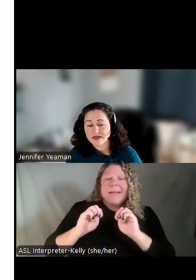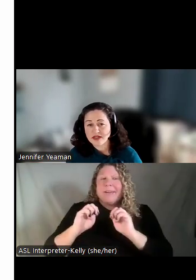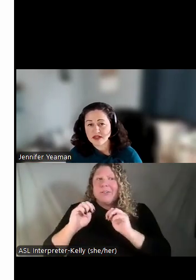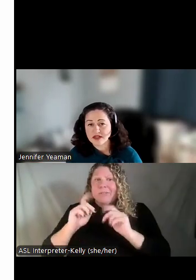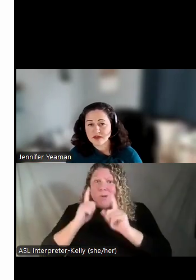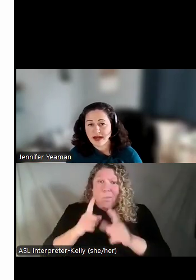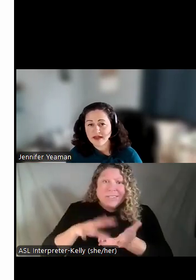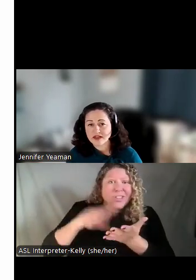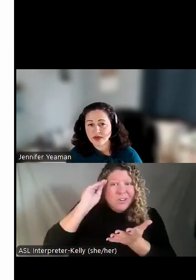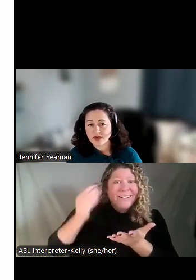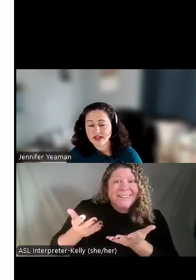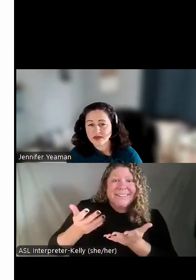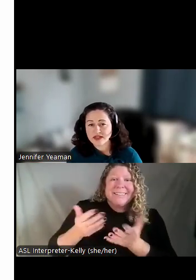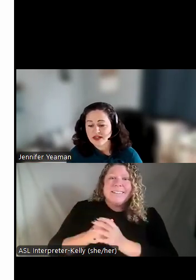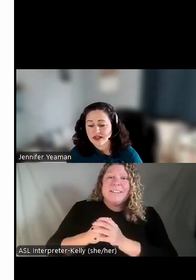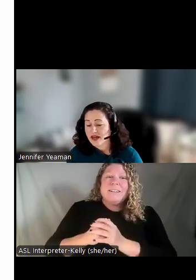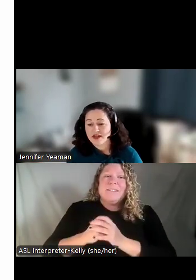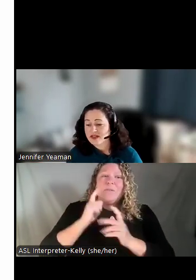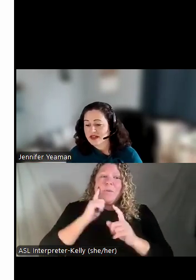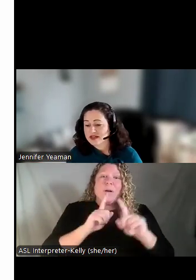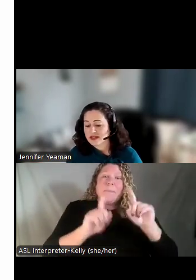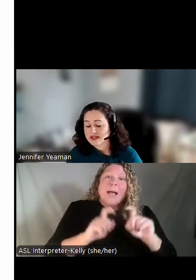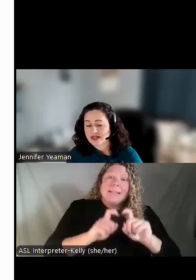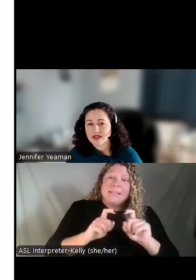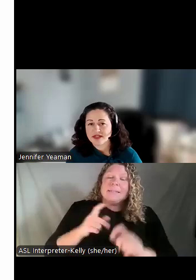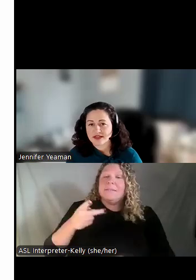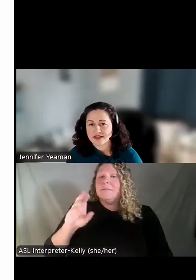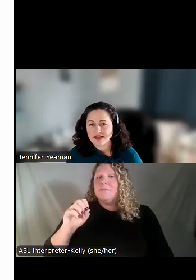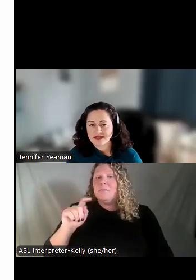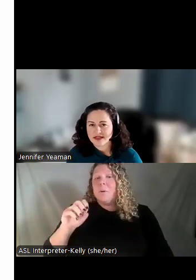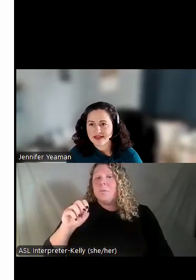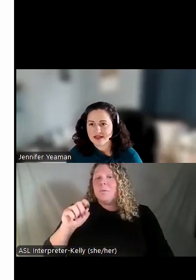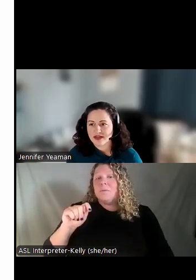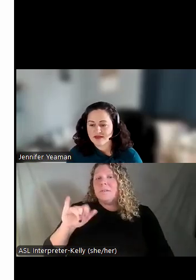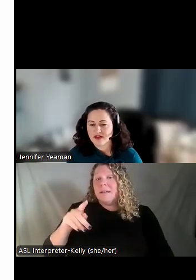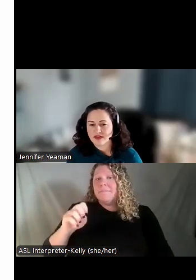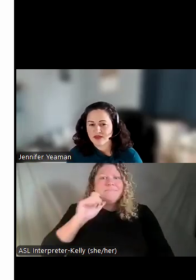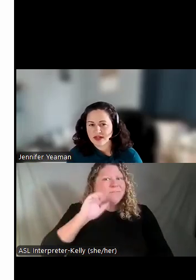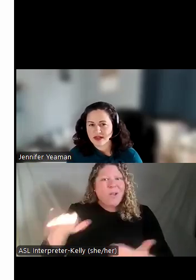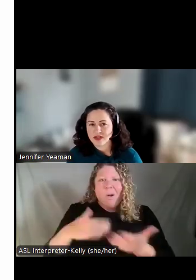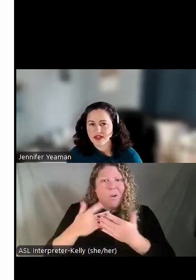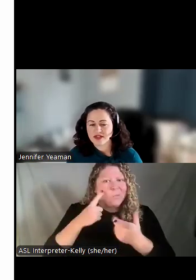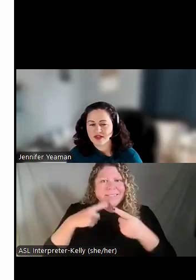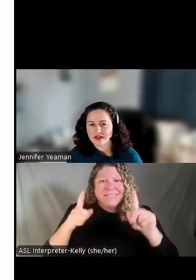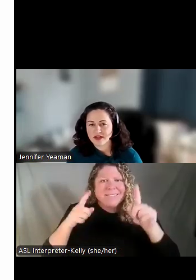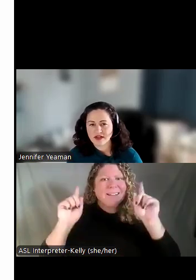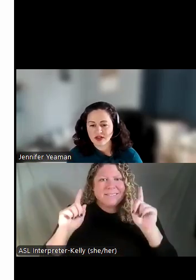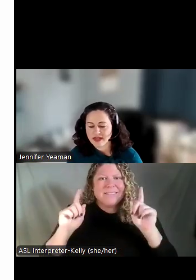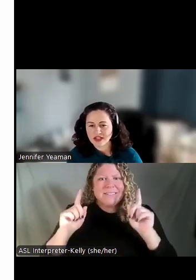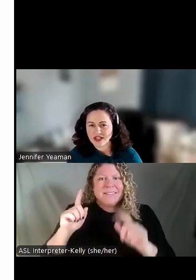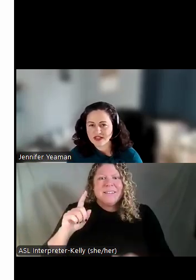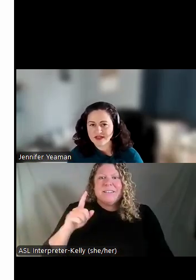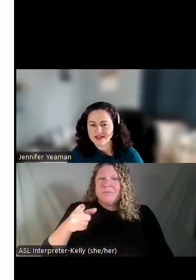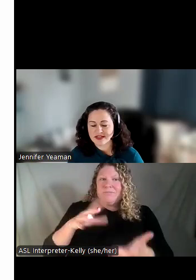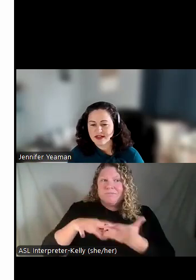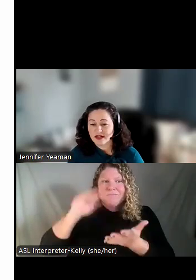When it comes to pilots and prototypes, not everything is going to be a success, and that's the benefit of running them. You get to learn, you